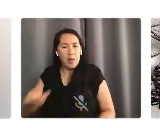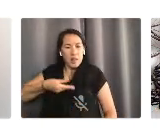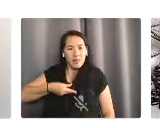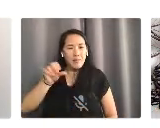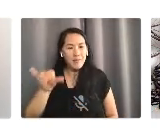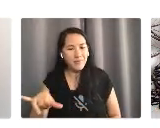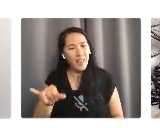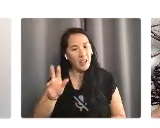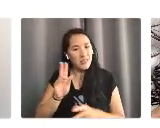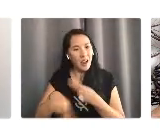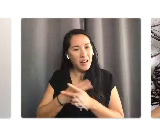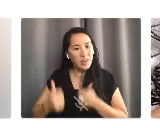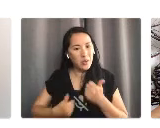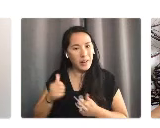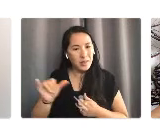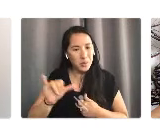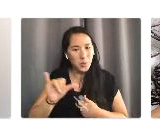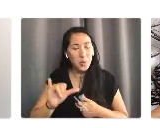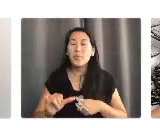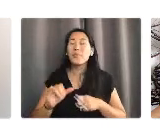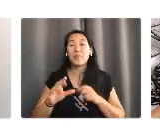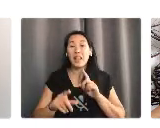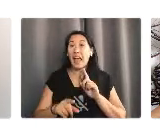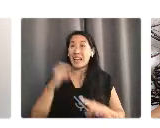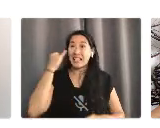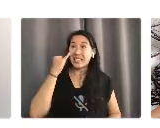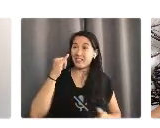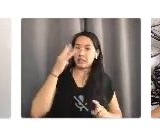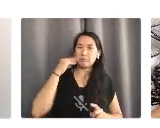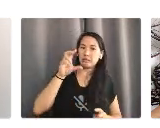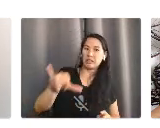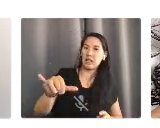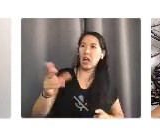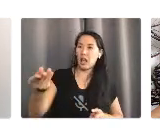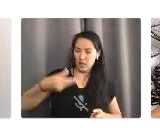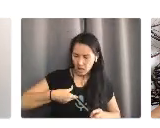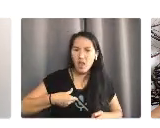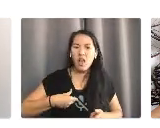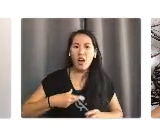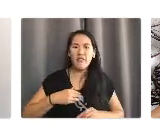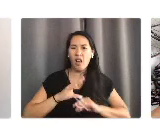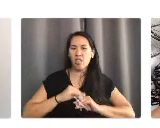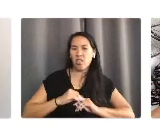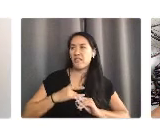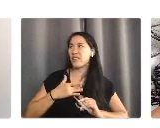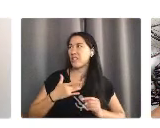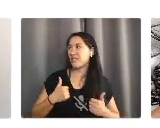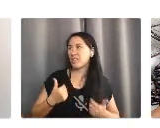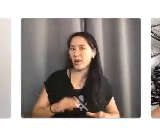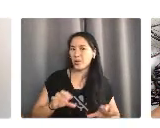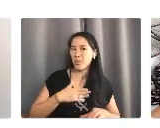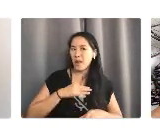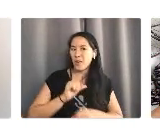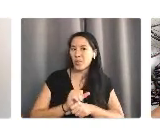to understand that workplace aggression can decrease the ability of a person to do their job and to do it well. And as a human